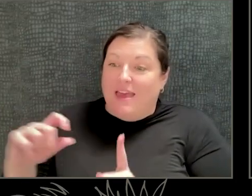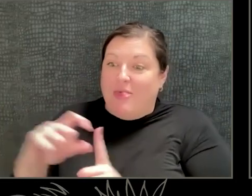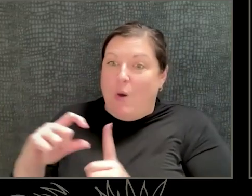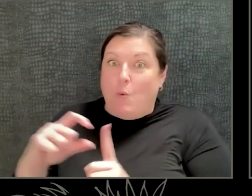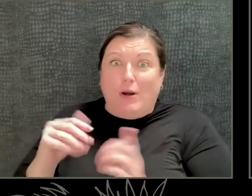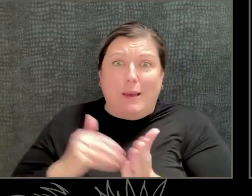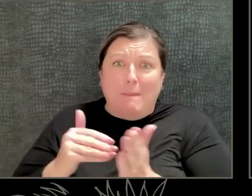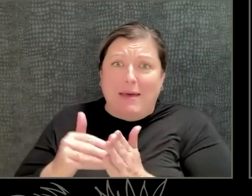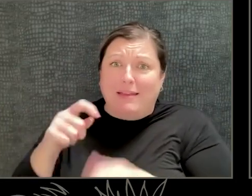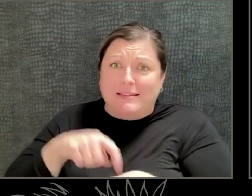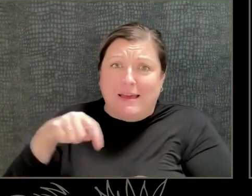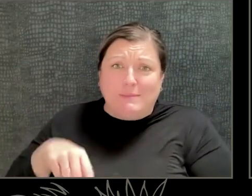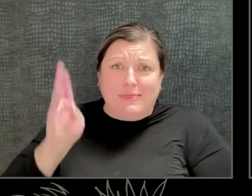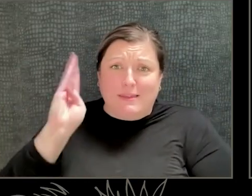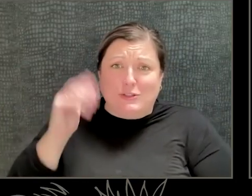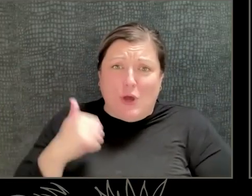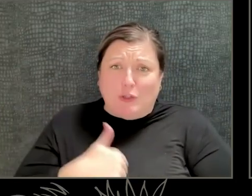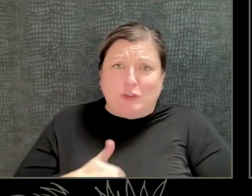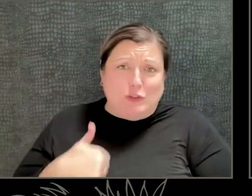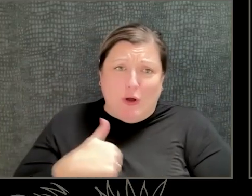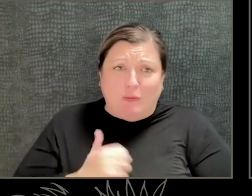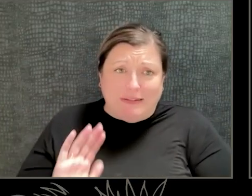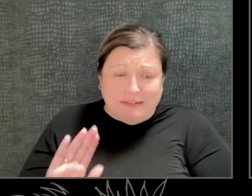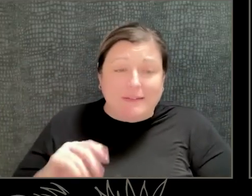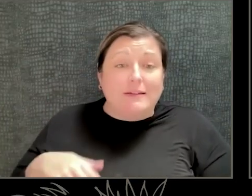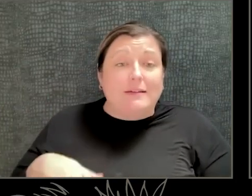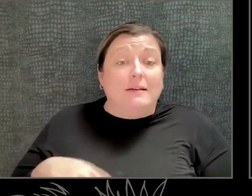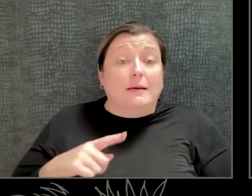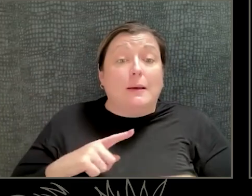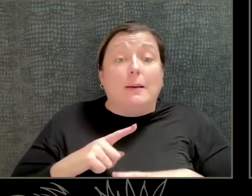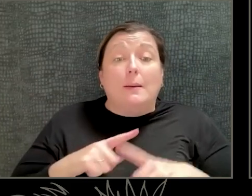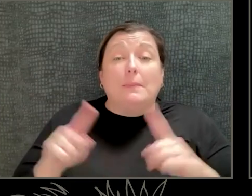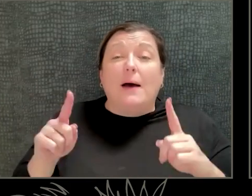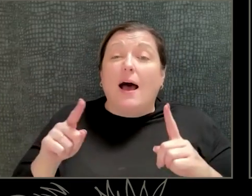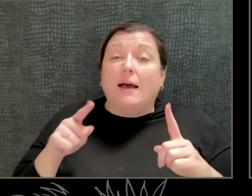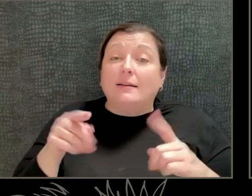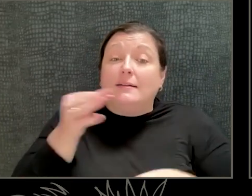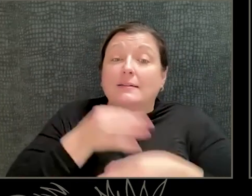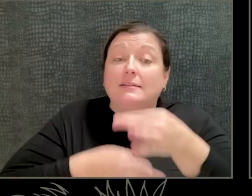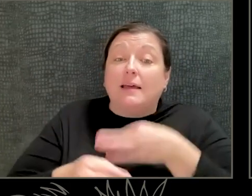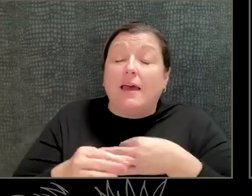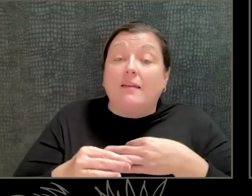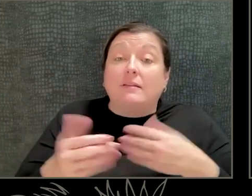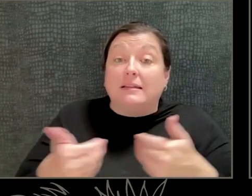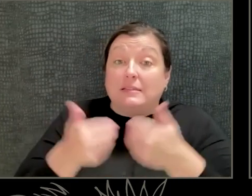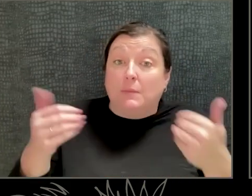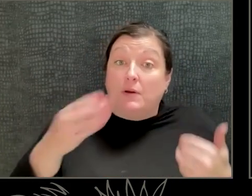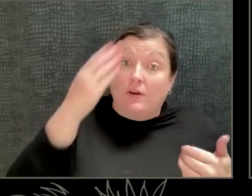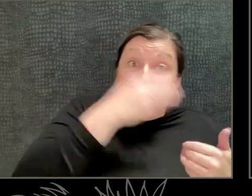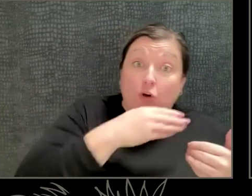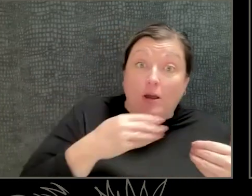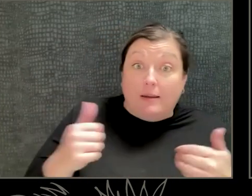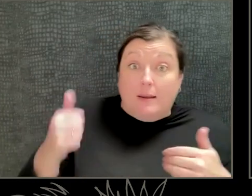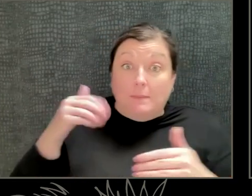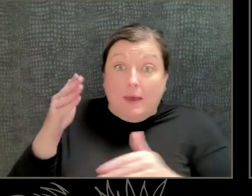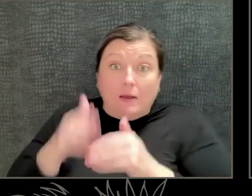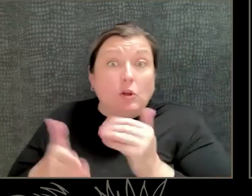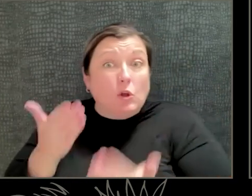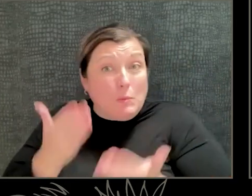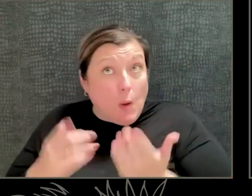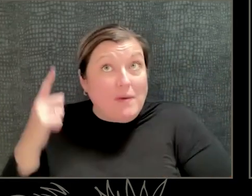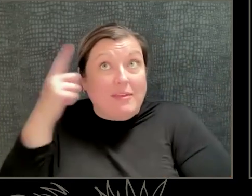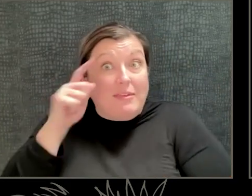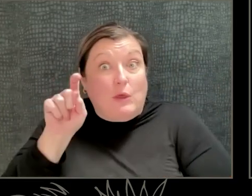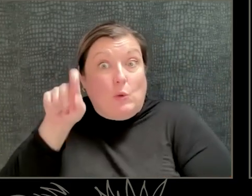very sorry about that. But it just makes it where instead of needing a separate front end and back end, which is probably what you would think you would need if